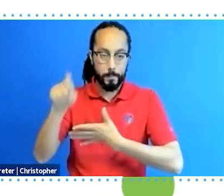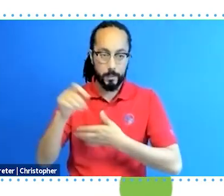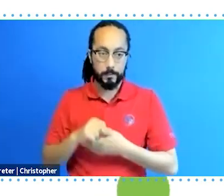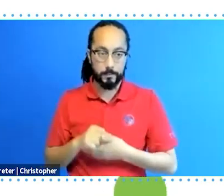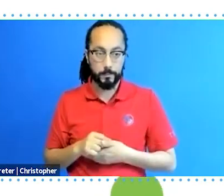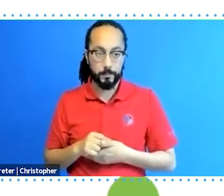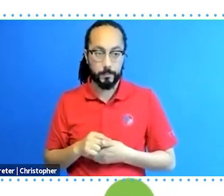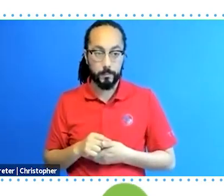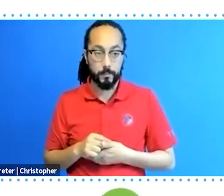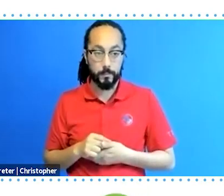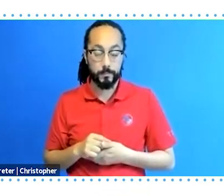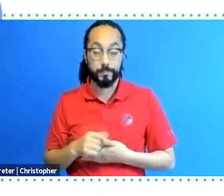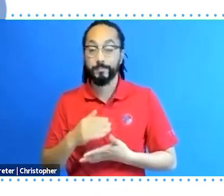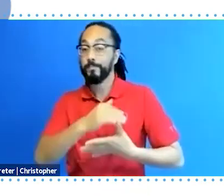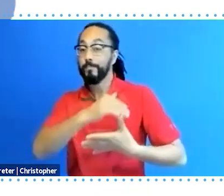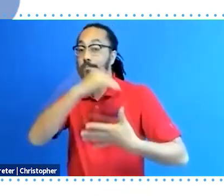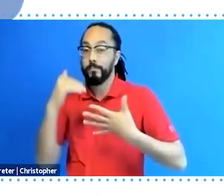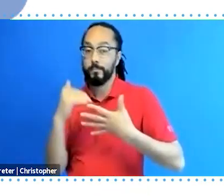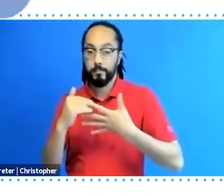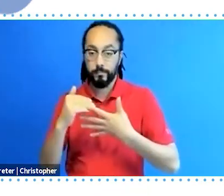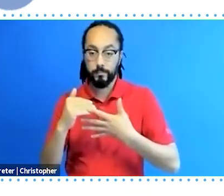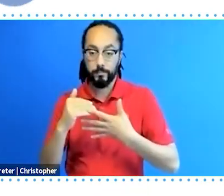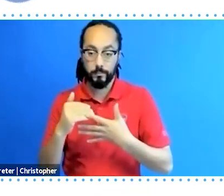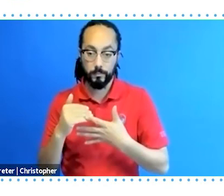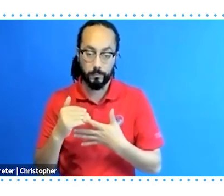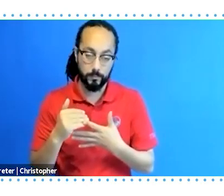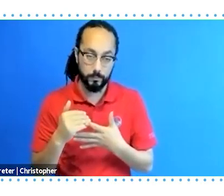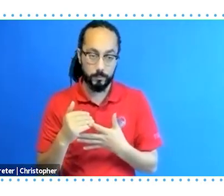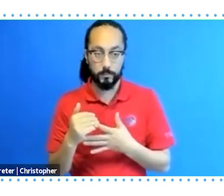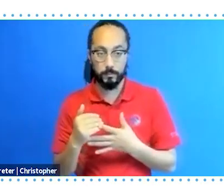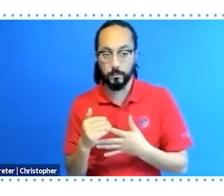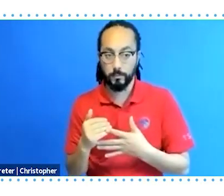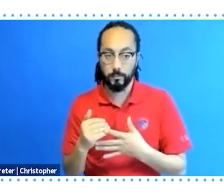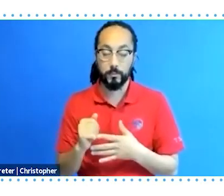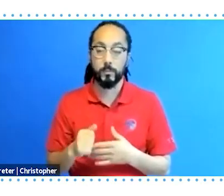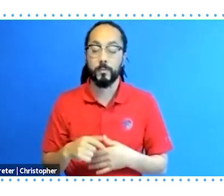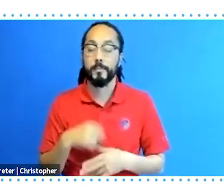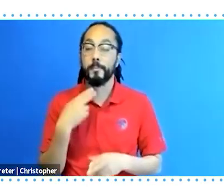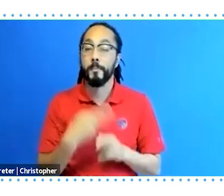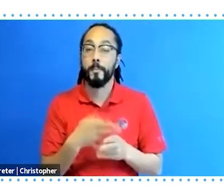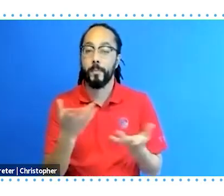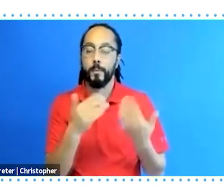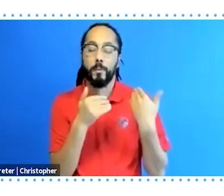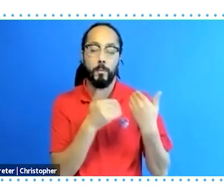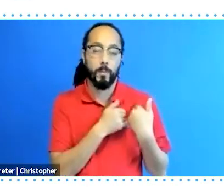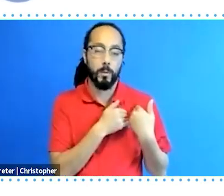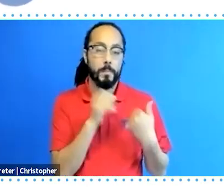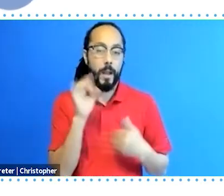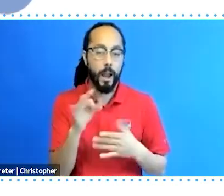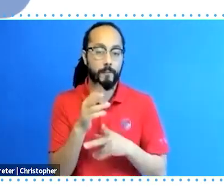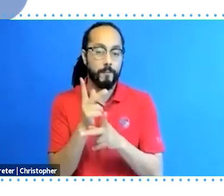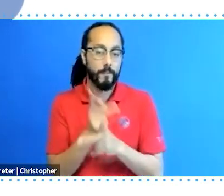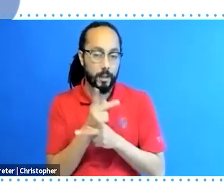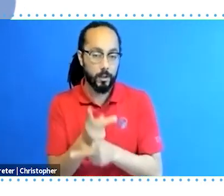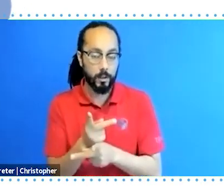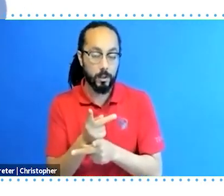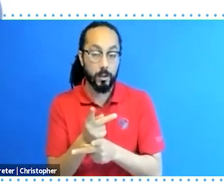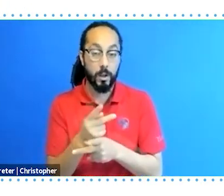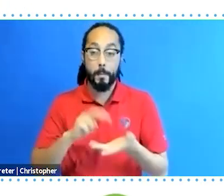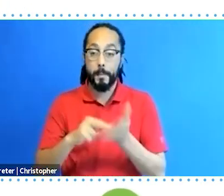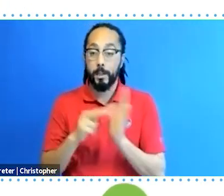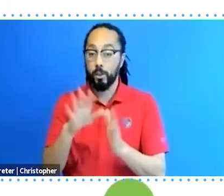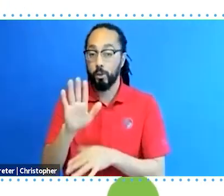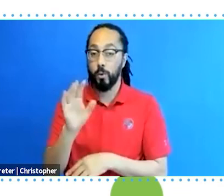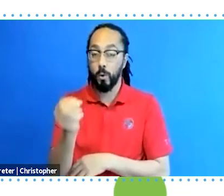next level down, I'm framing this bucket as a duty of care. So this could be your own values. This